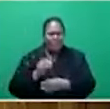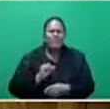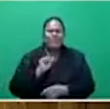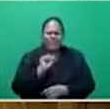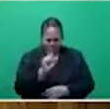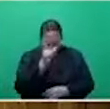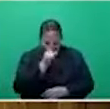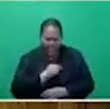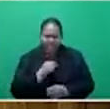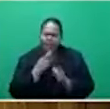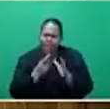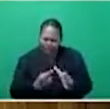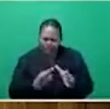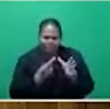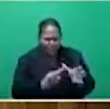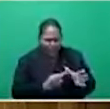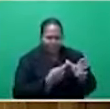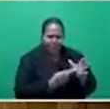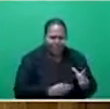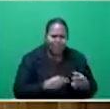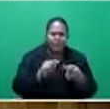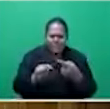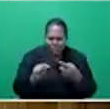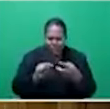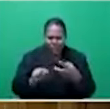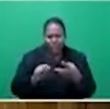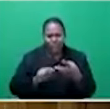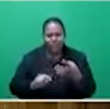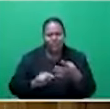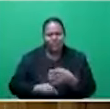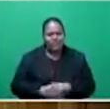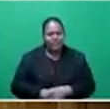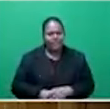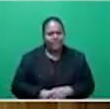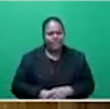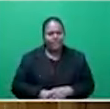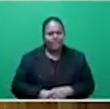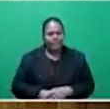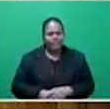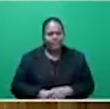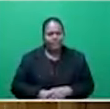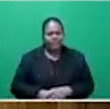privilege. The privilege of, and for